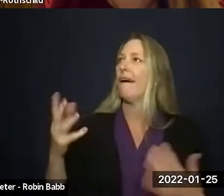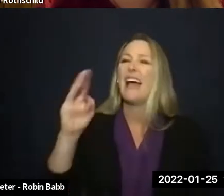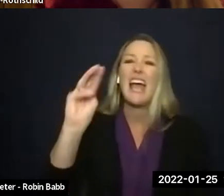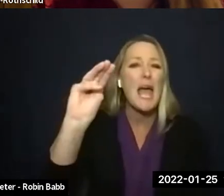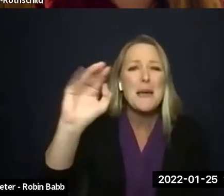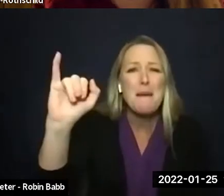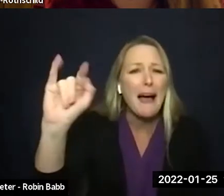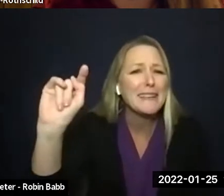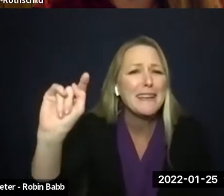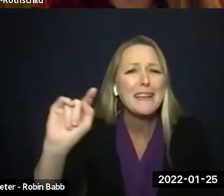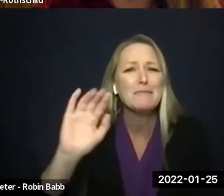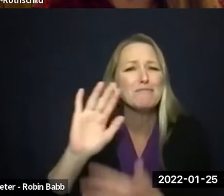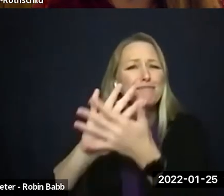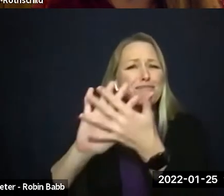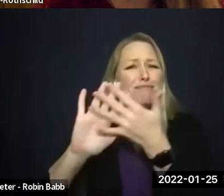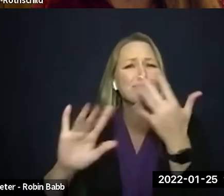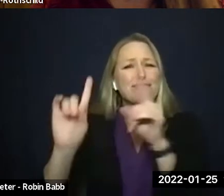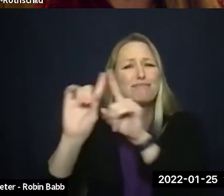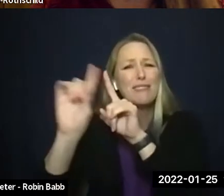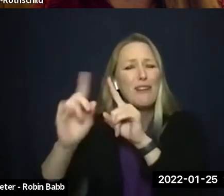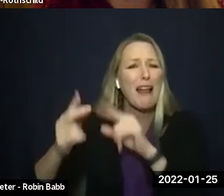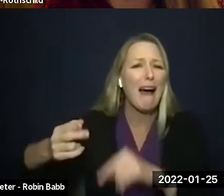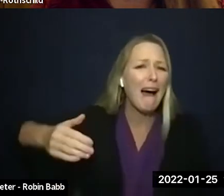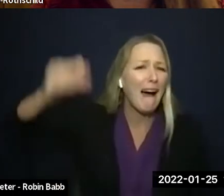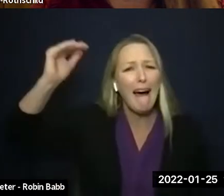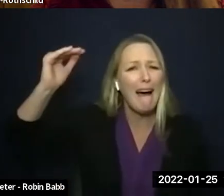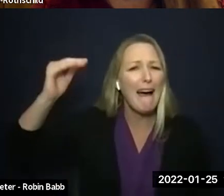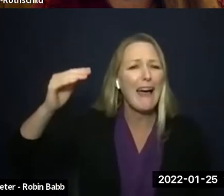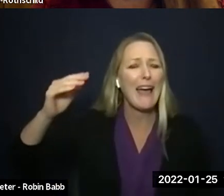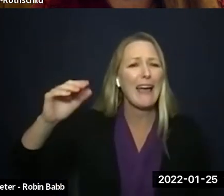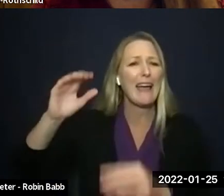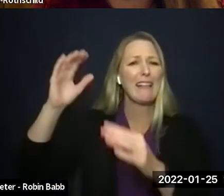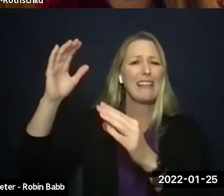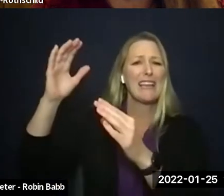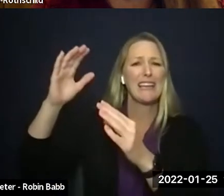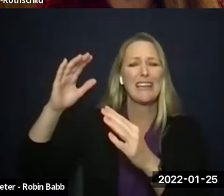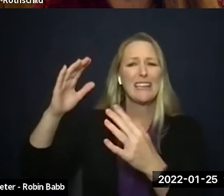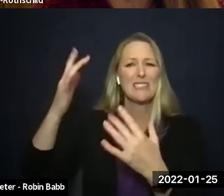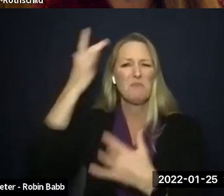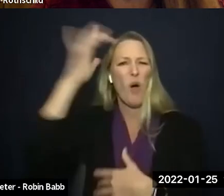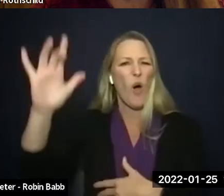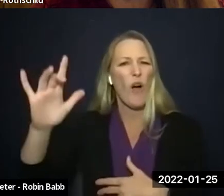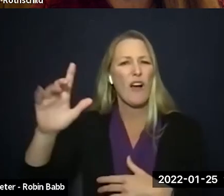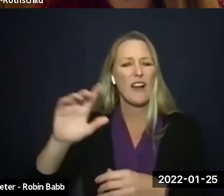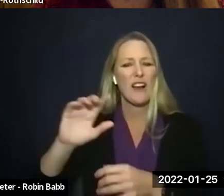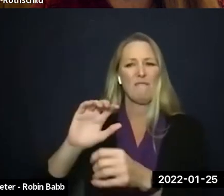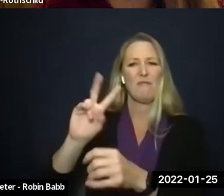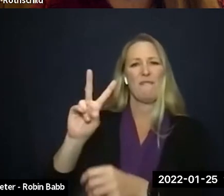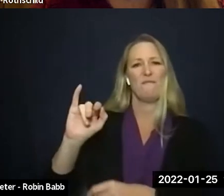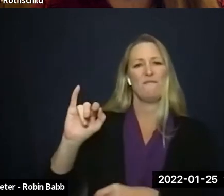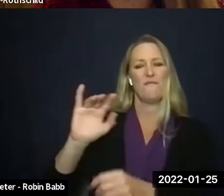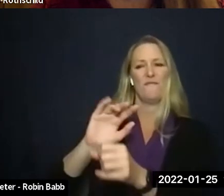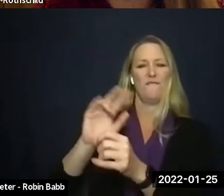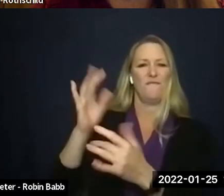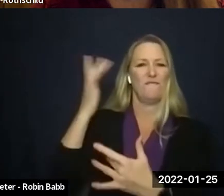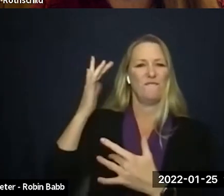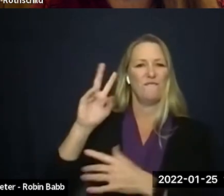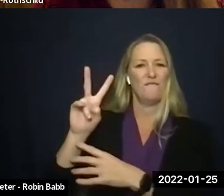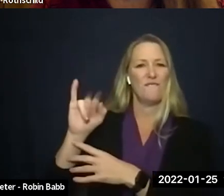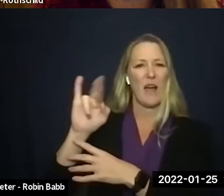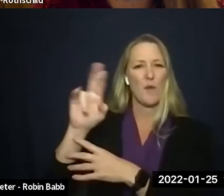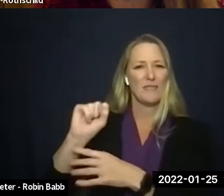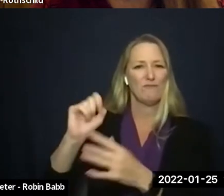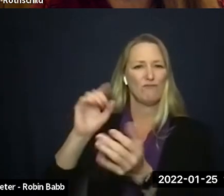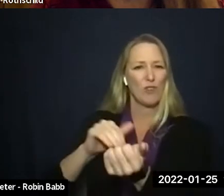kinds of very high educated virologists their voices because it does not go along squashed